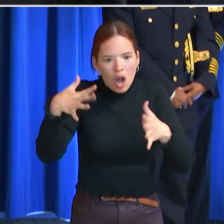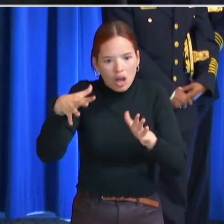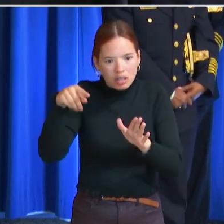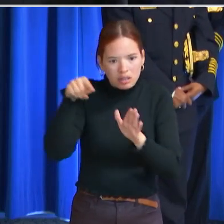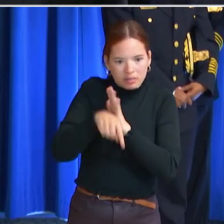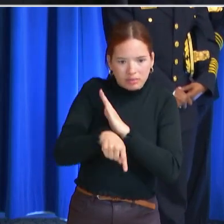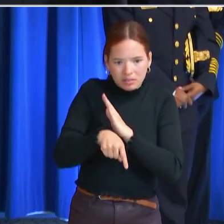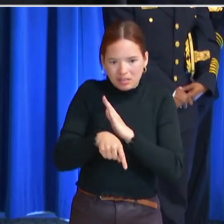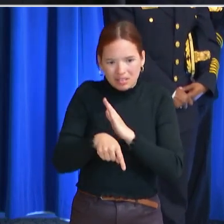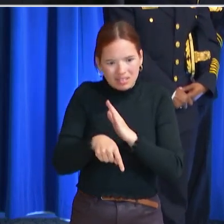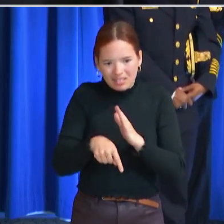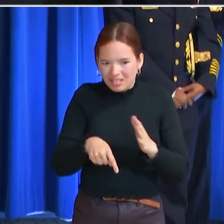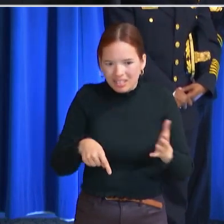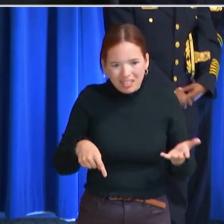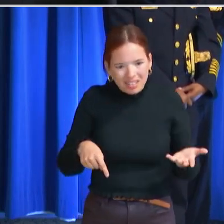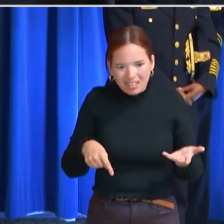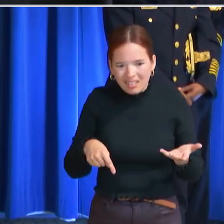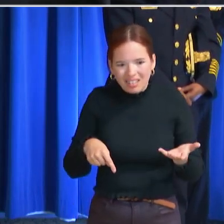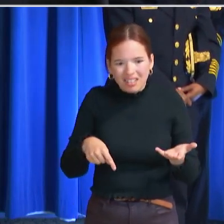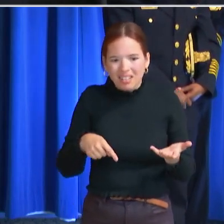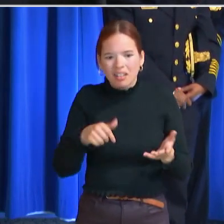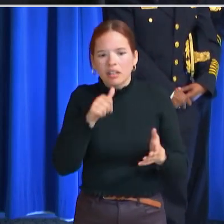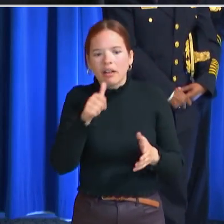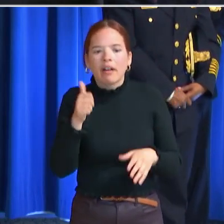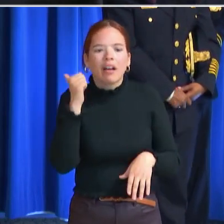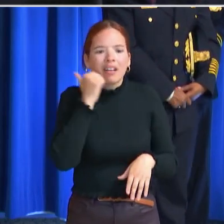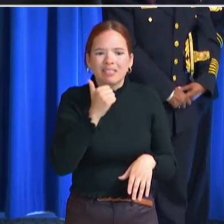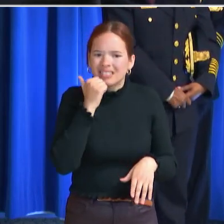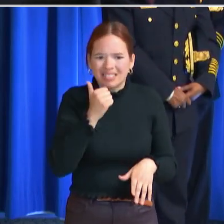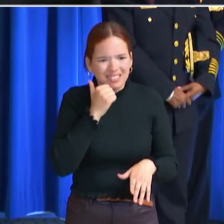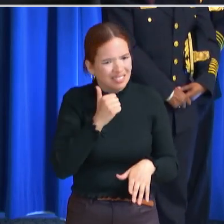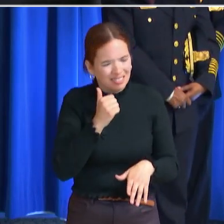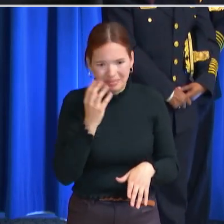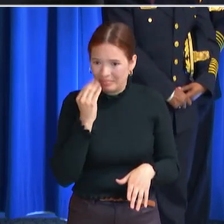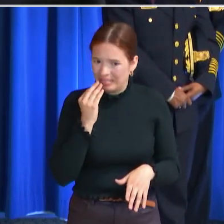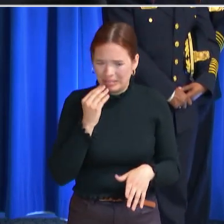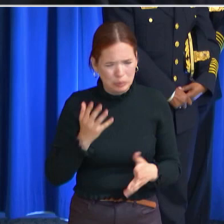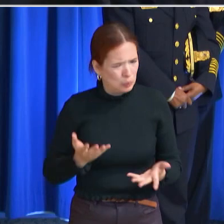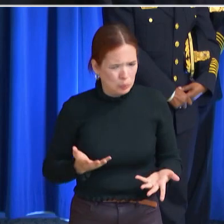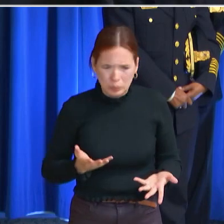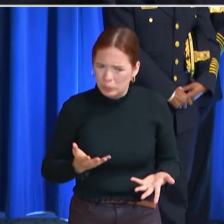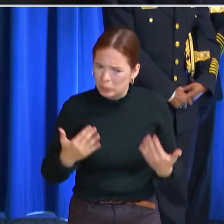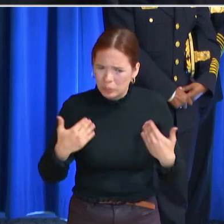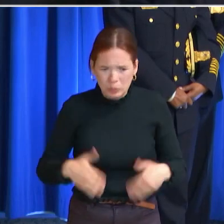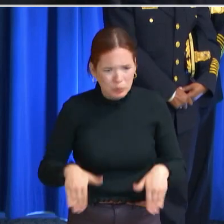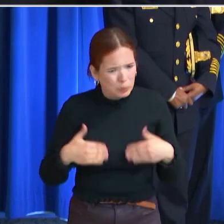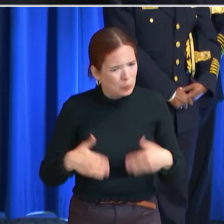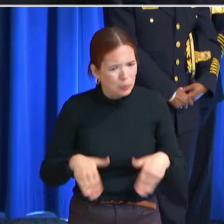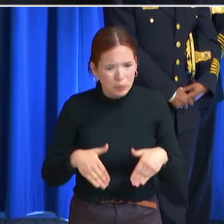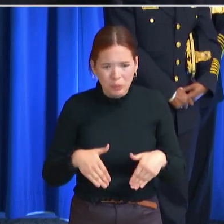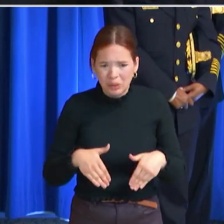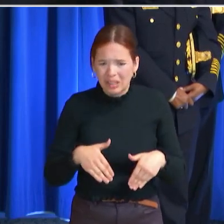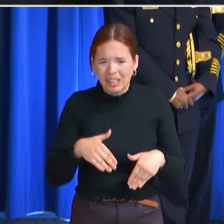average, everyday experiences. And my God, I'll tell you, if I never have to